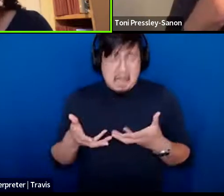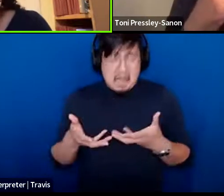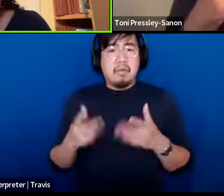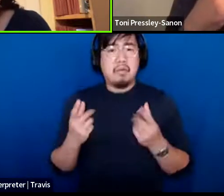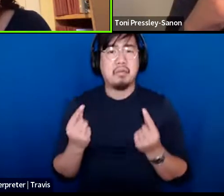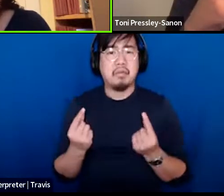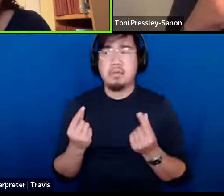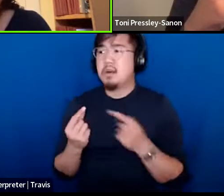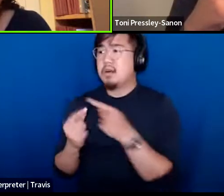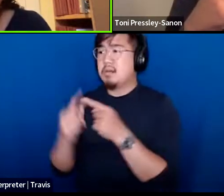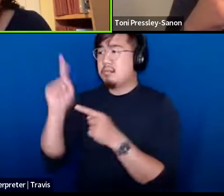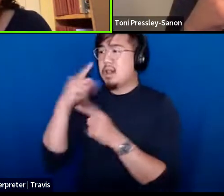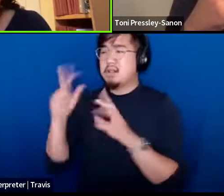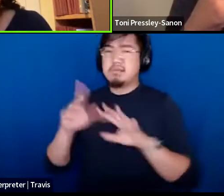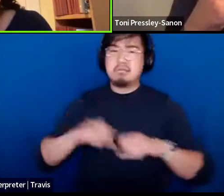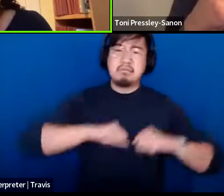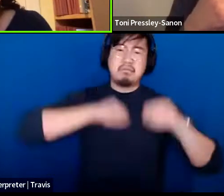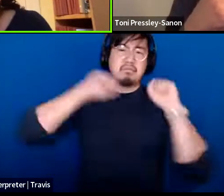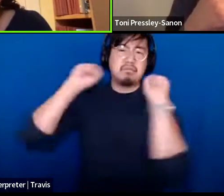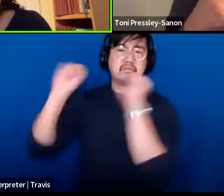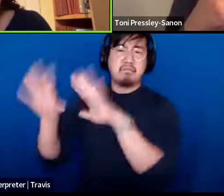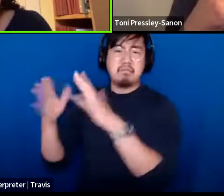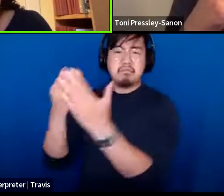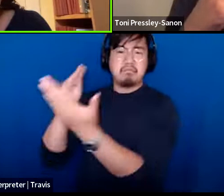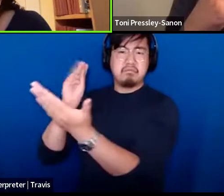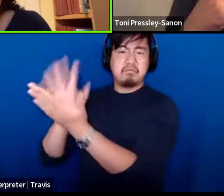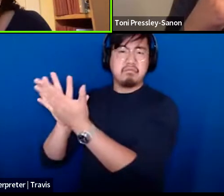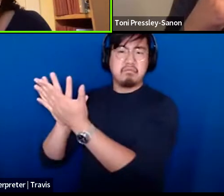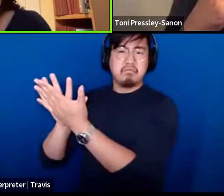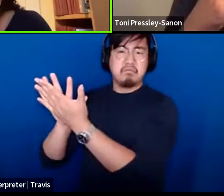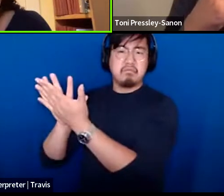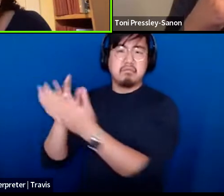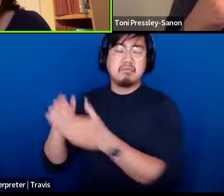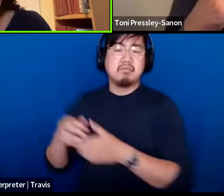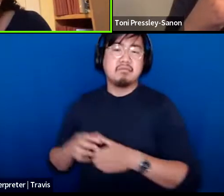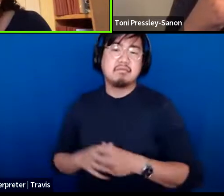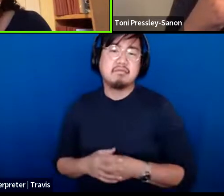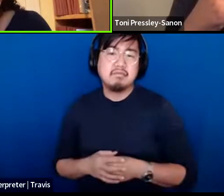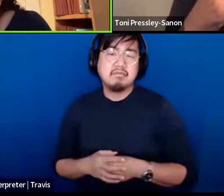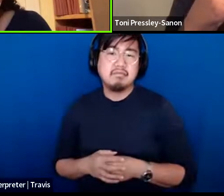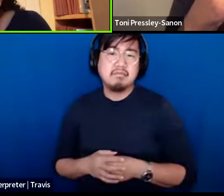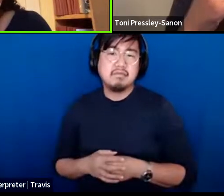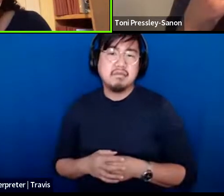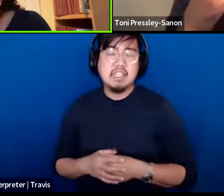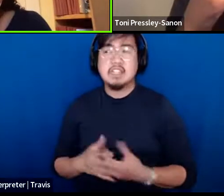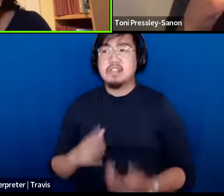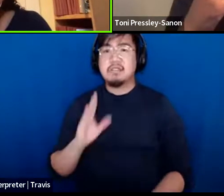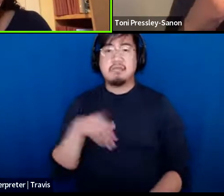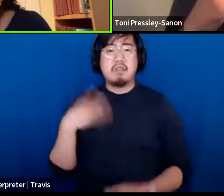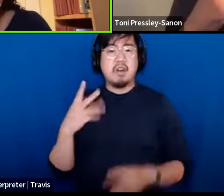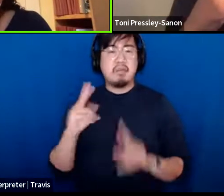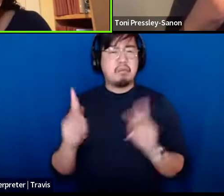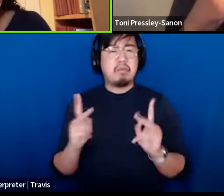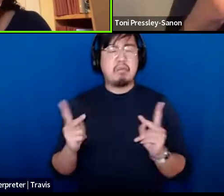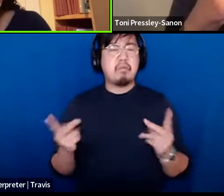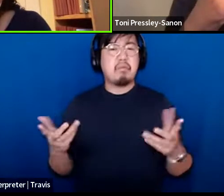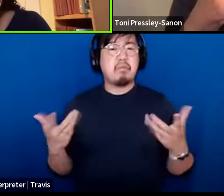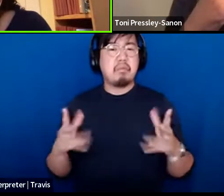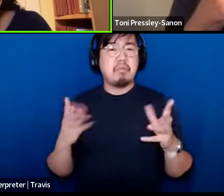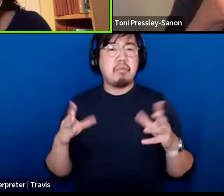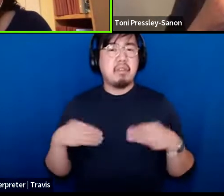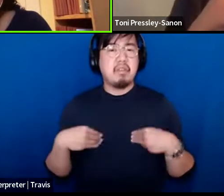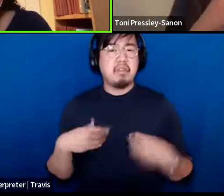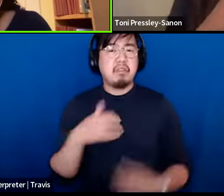intentionally or unintentionally, but the inability or lack of interest in taking on their own suffering is what